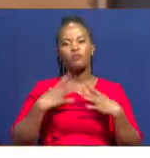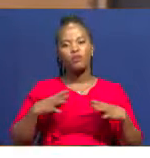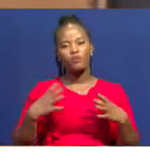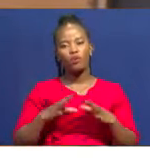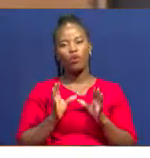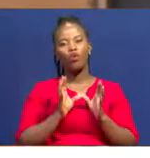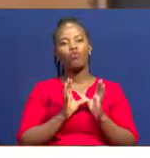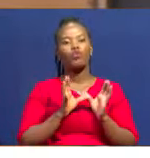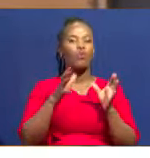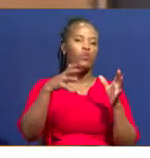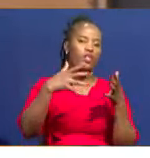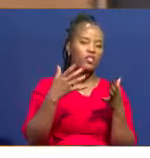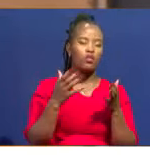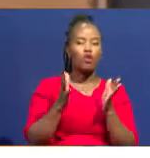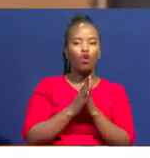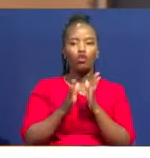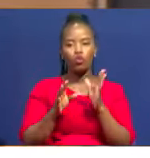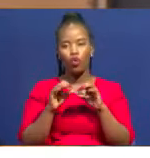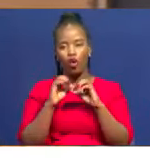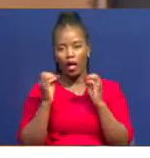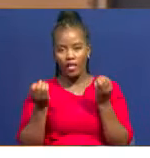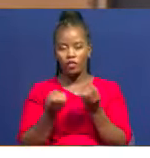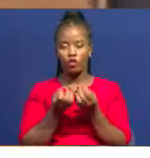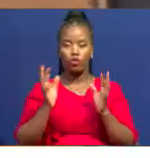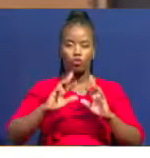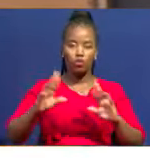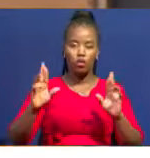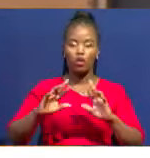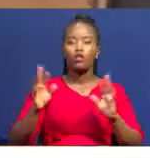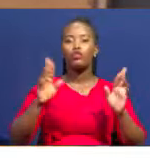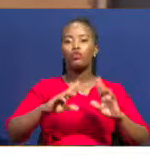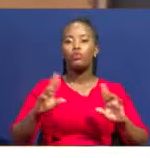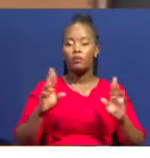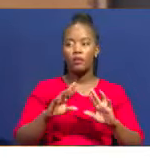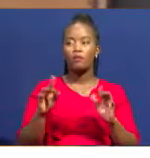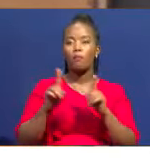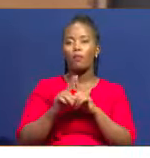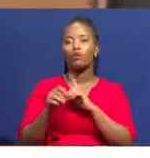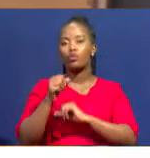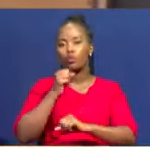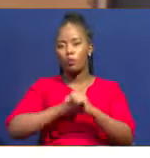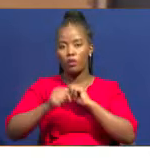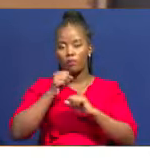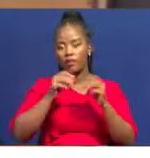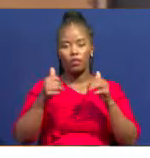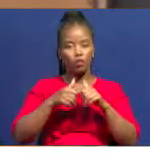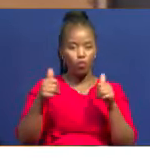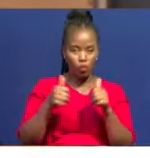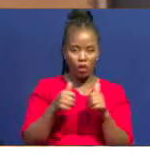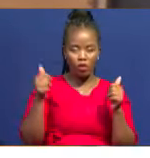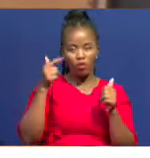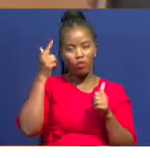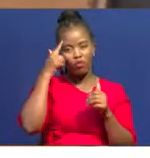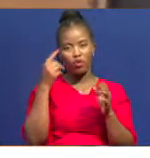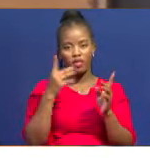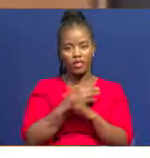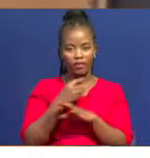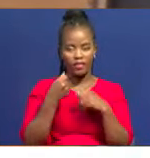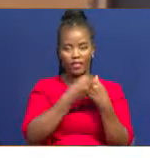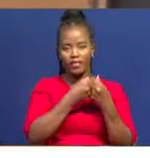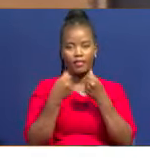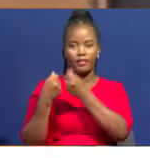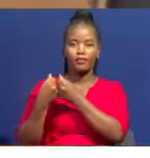communities, and organizations to prepare and respond appropriately to imminent hazards.